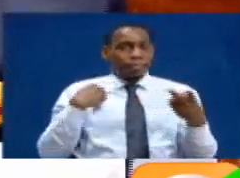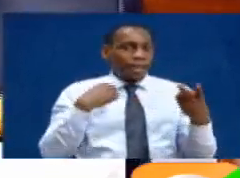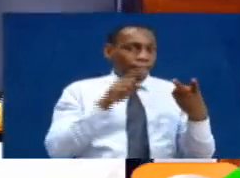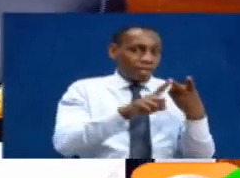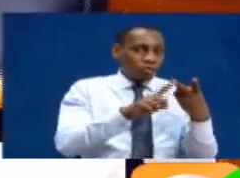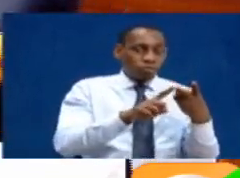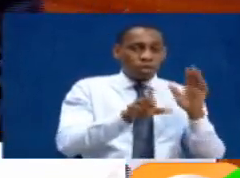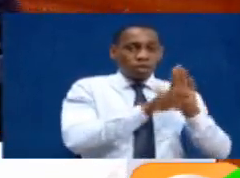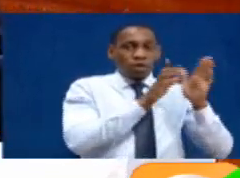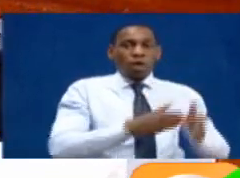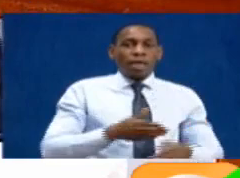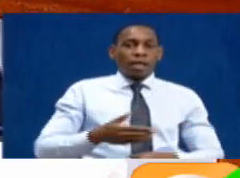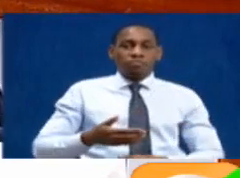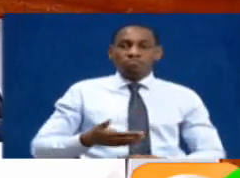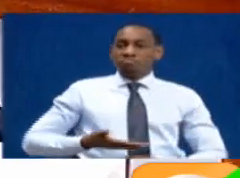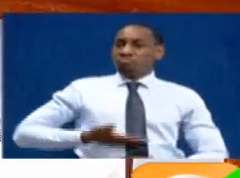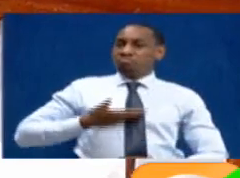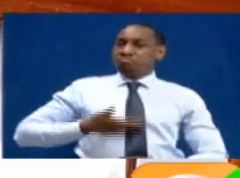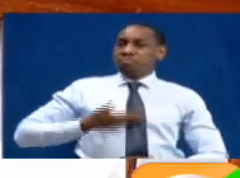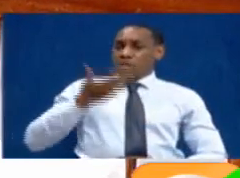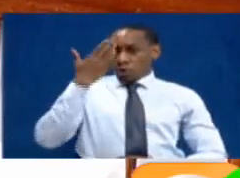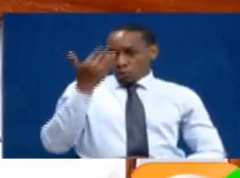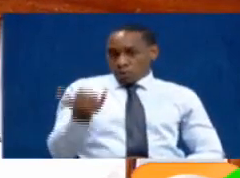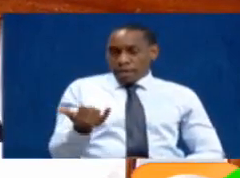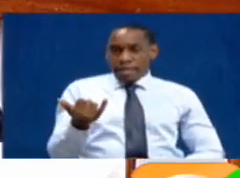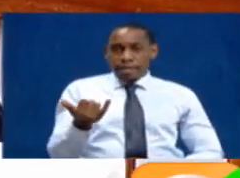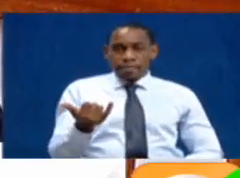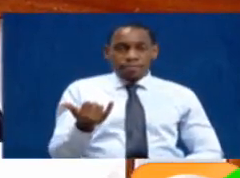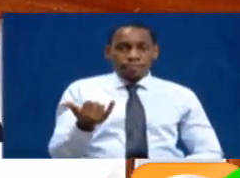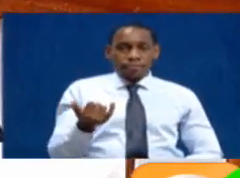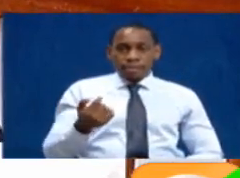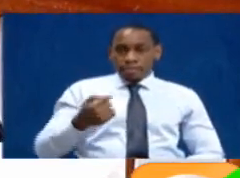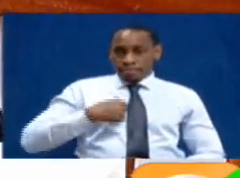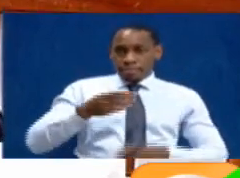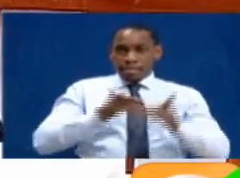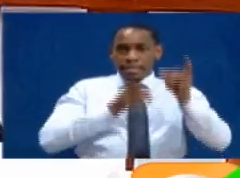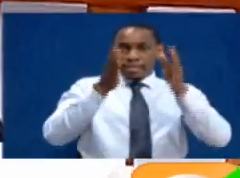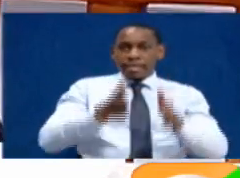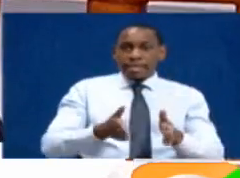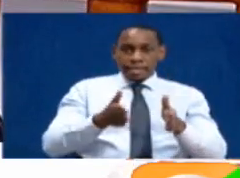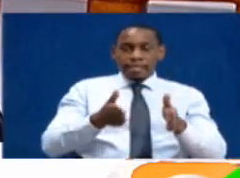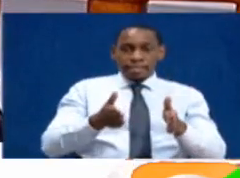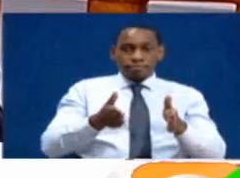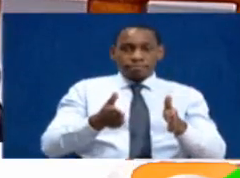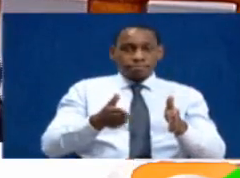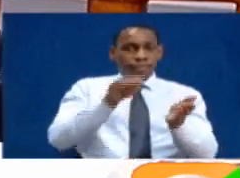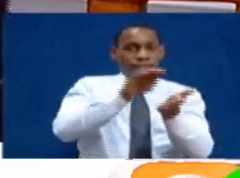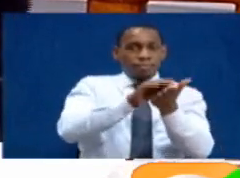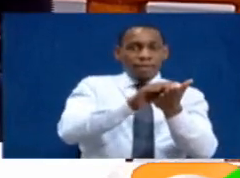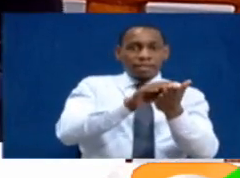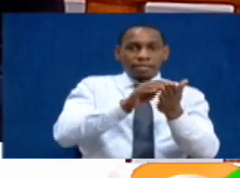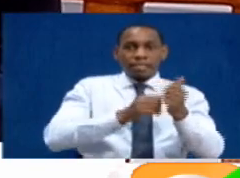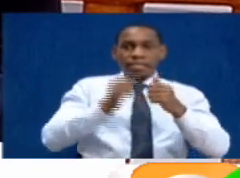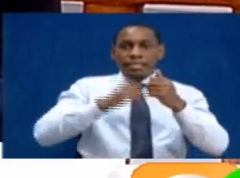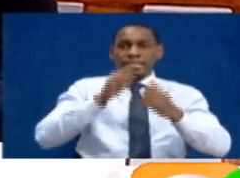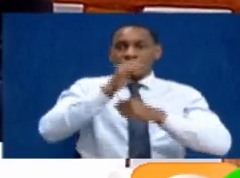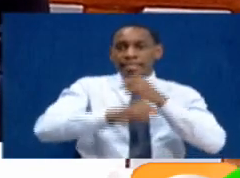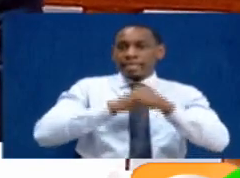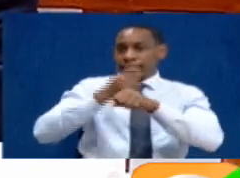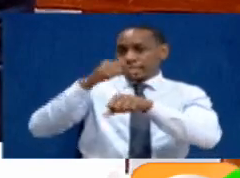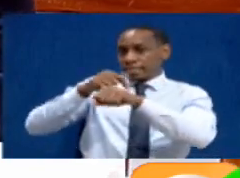he's bitter because I've been a director of National Bank for 16 years. And at one